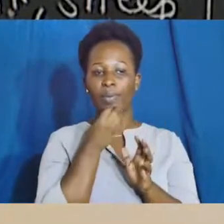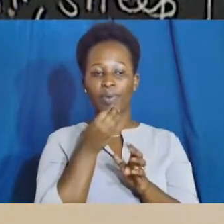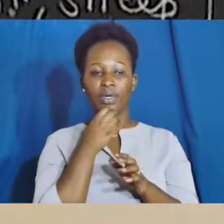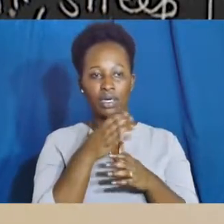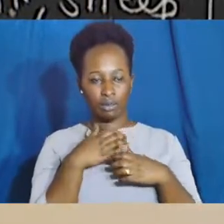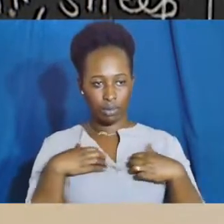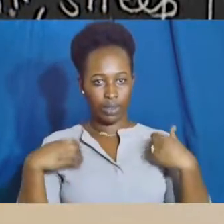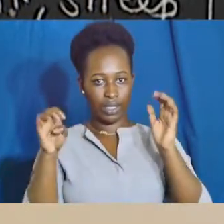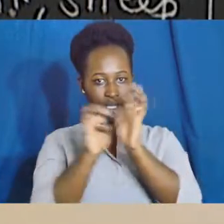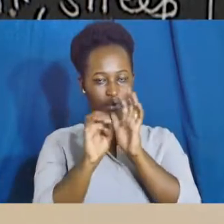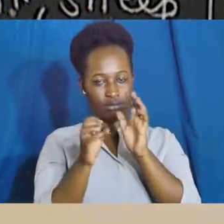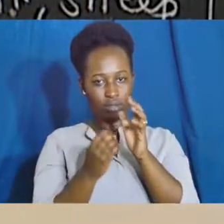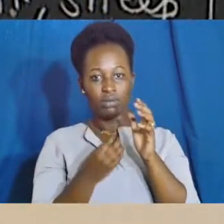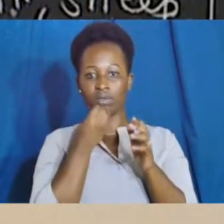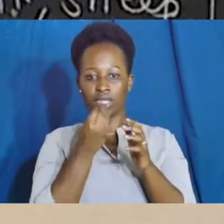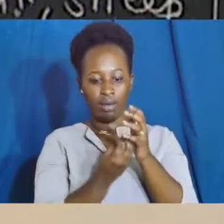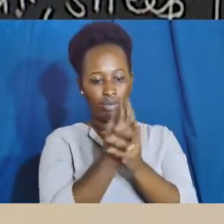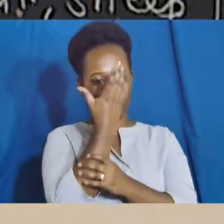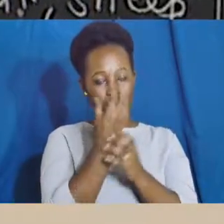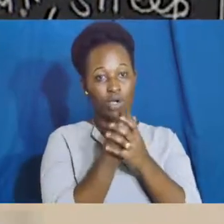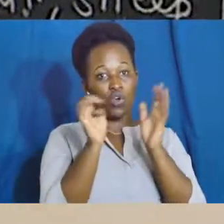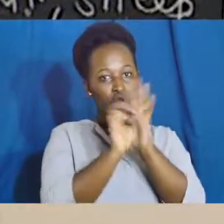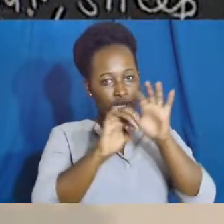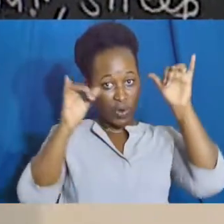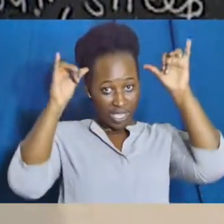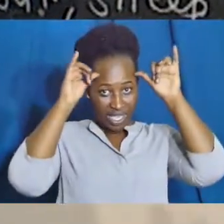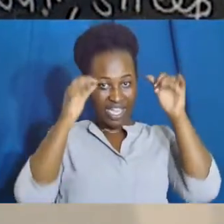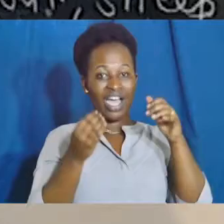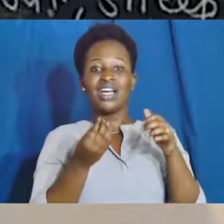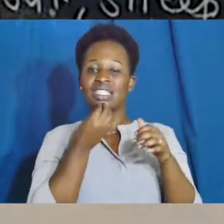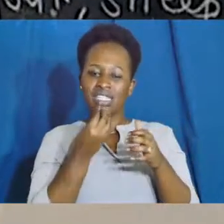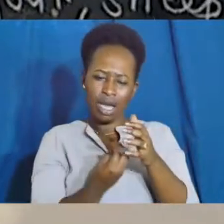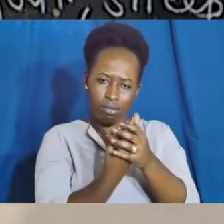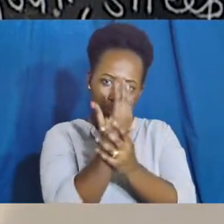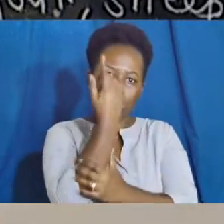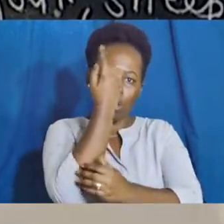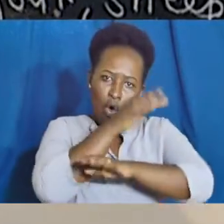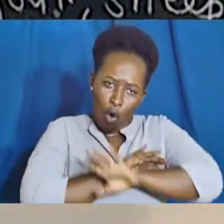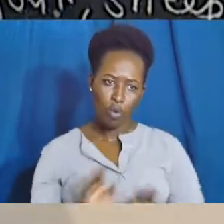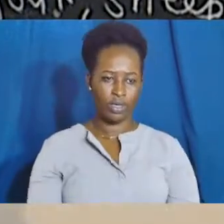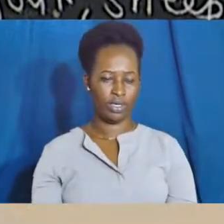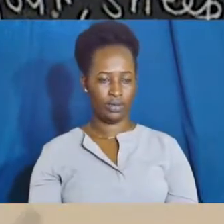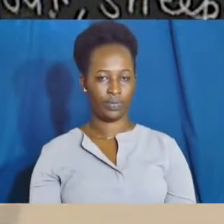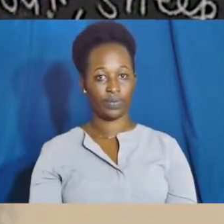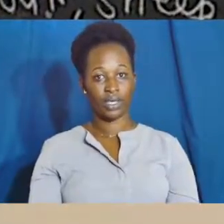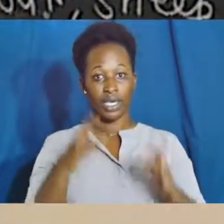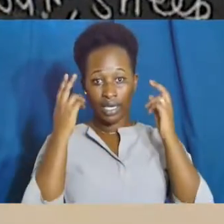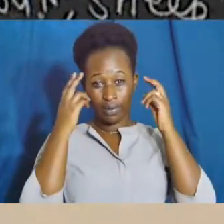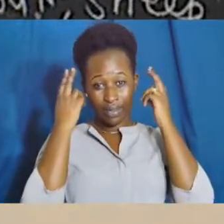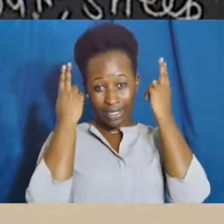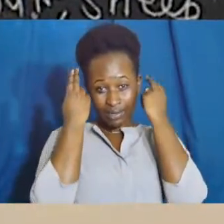Example, cows. Cows are herbivores because they eat plants only. Goats